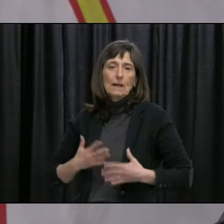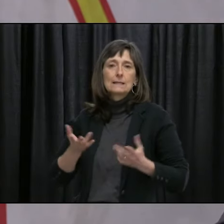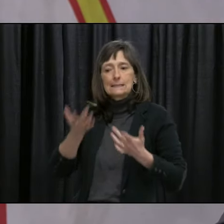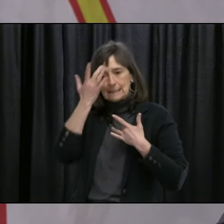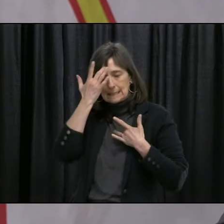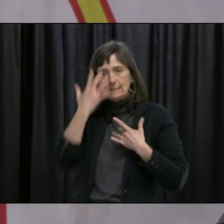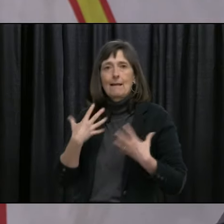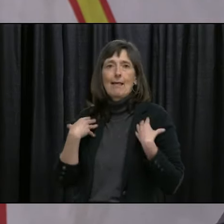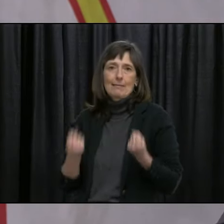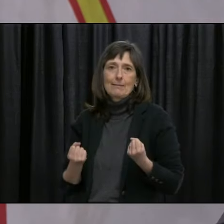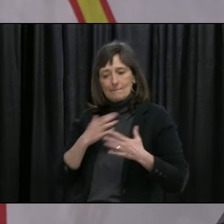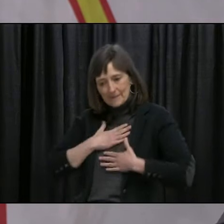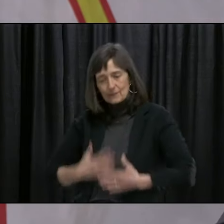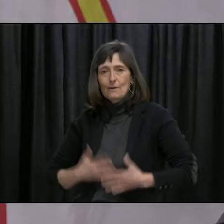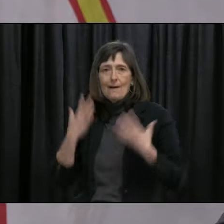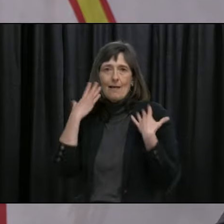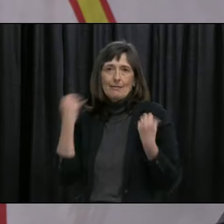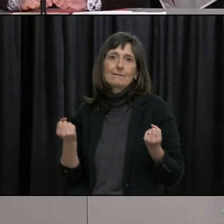virus.